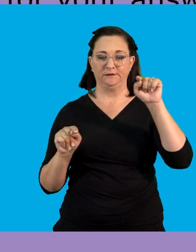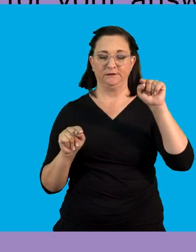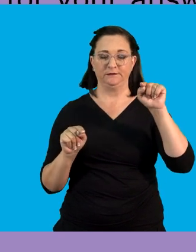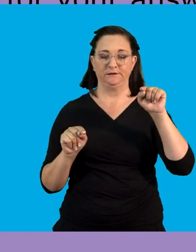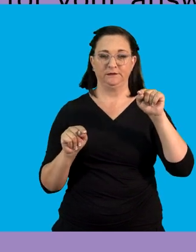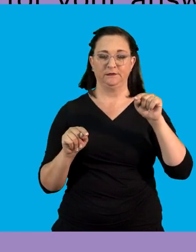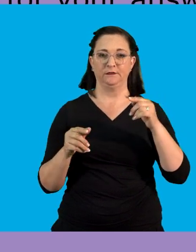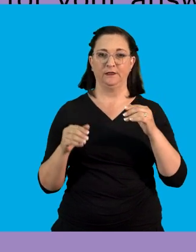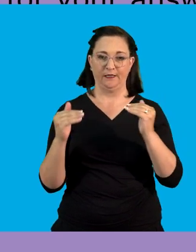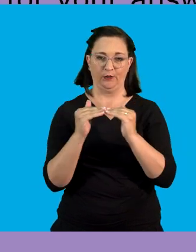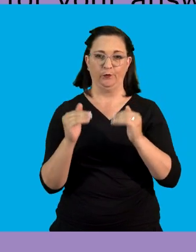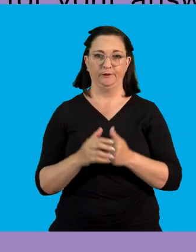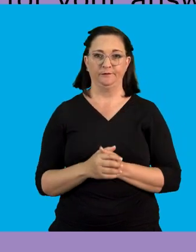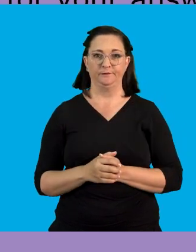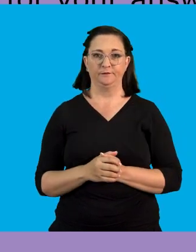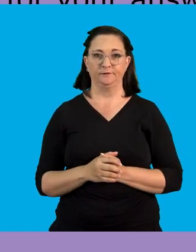are parallel.